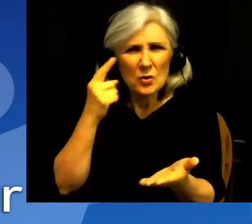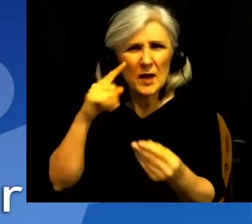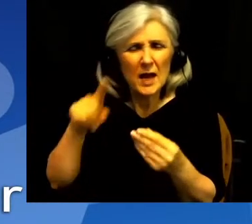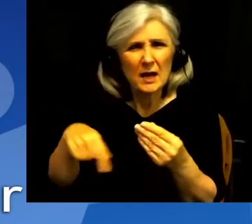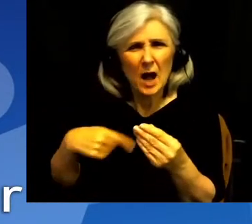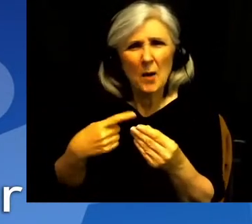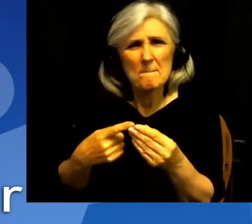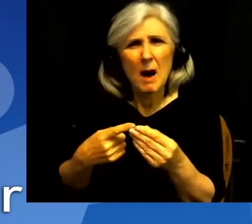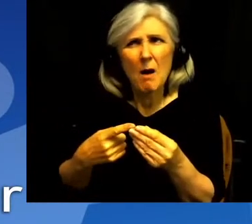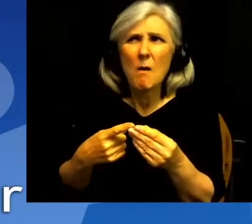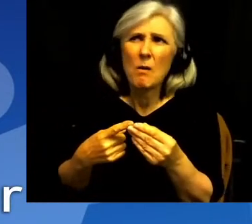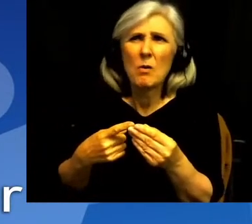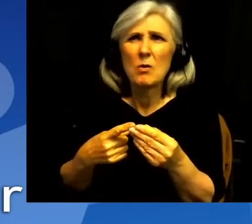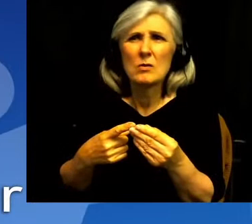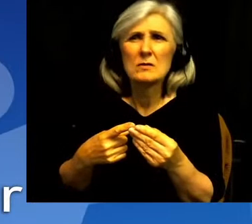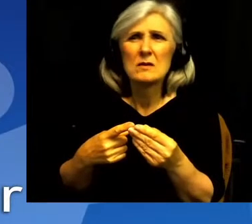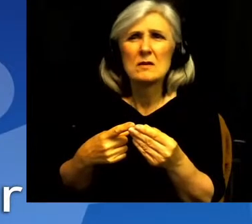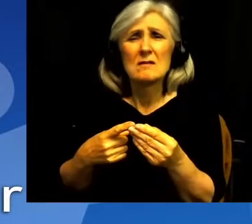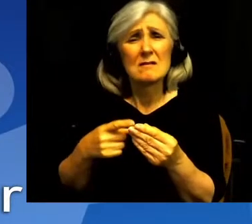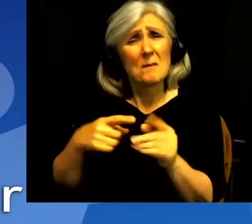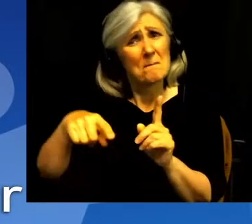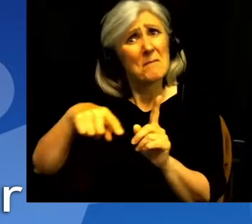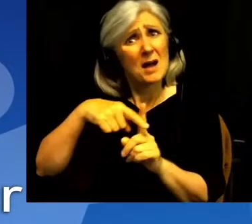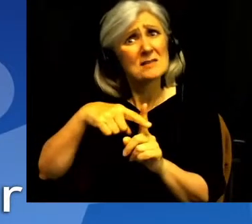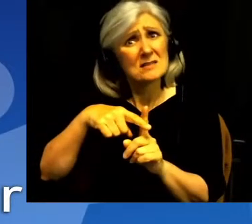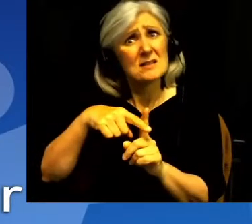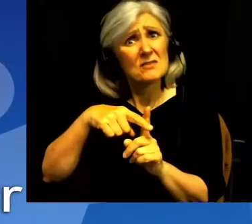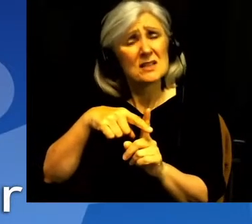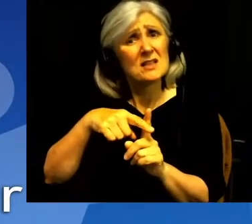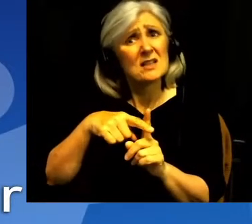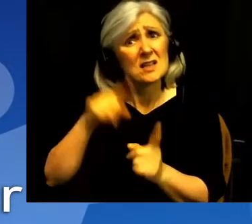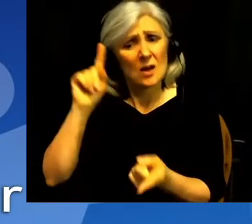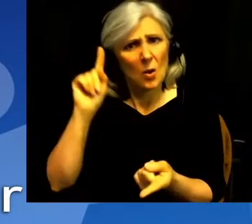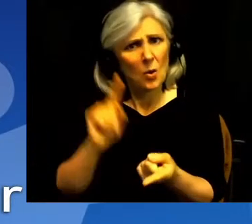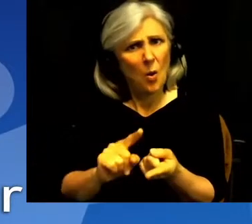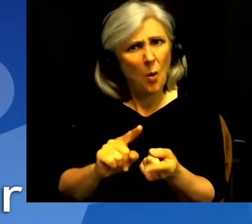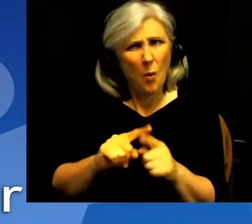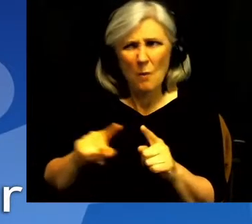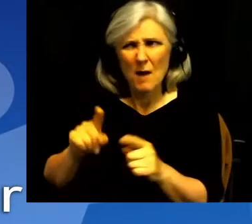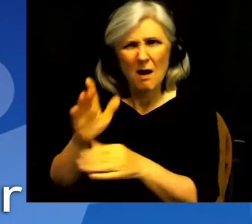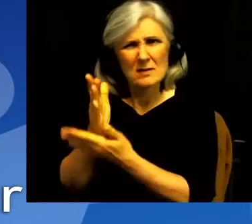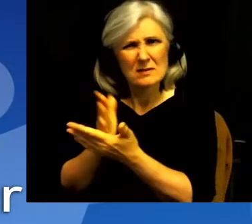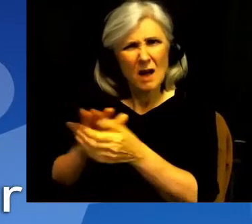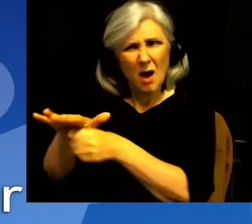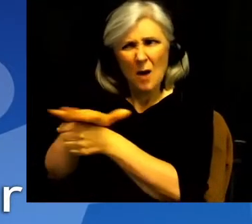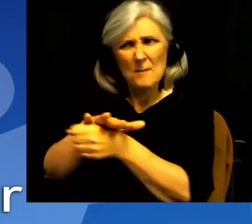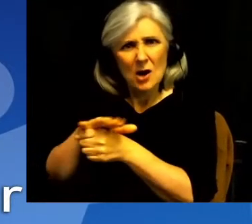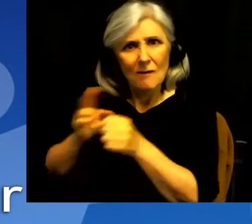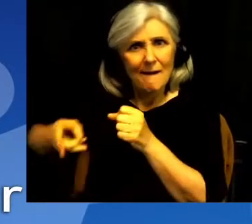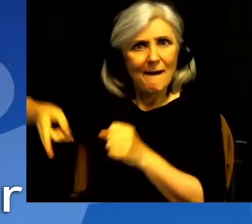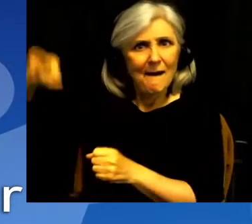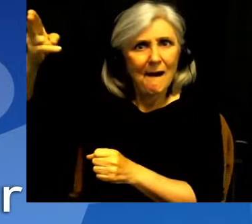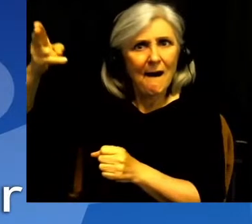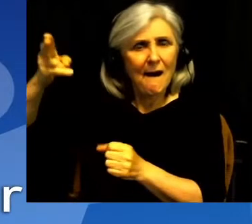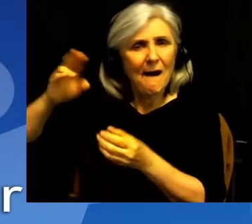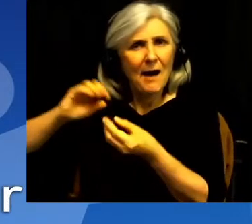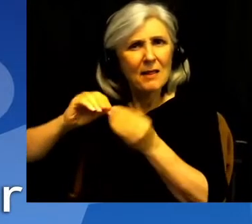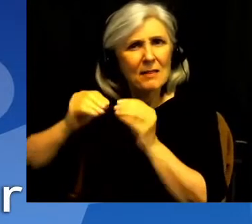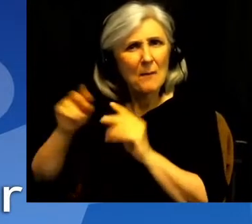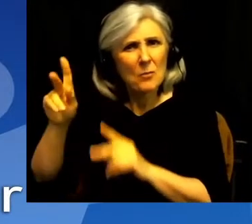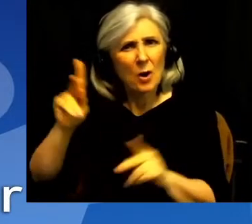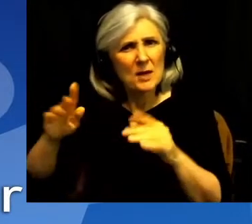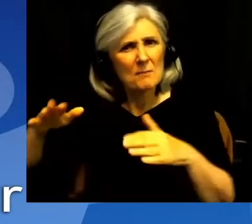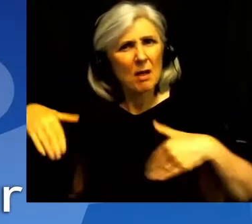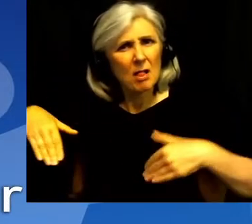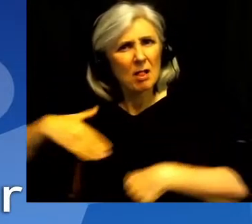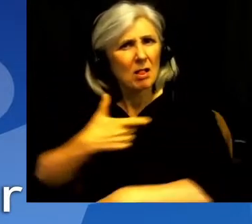your data, but yet the case positivity in that percentage is low? How should people kind of how does DHS want people to